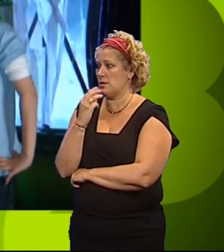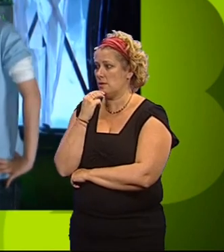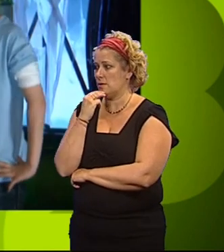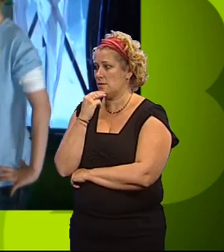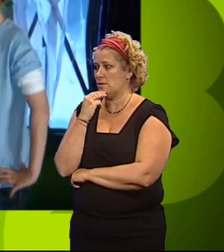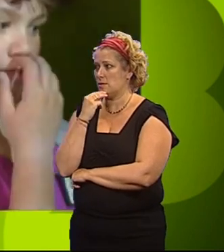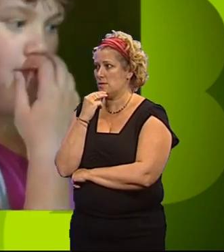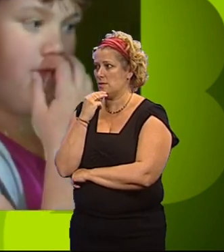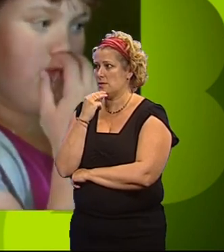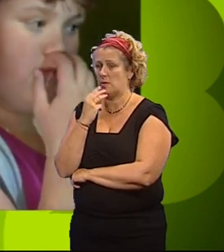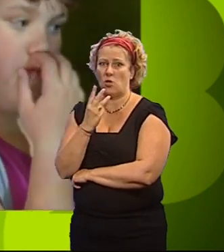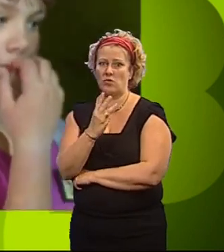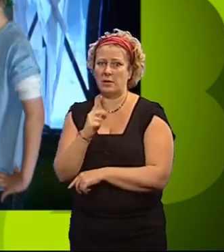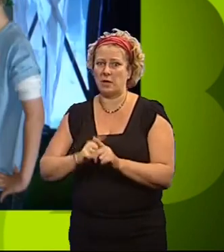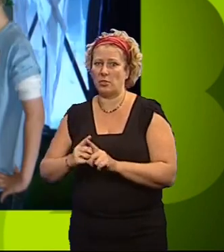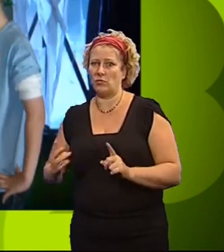the next one's going to be free as well.